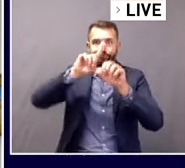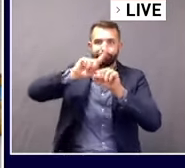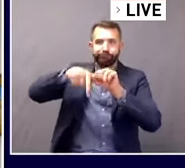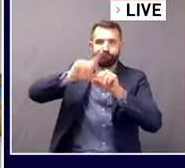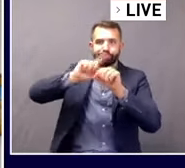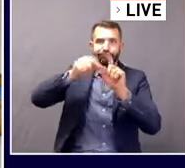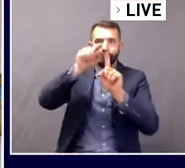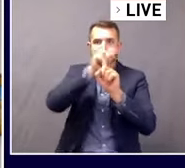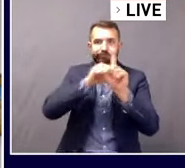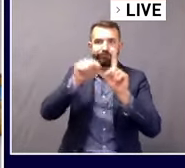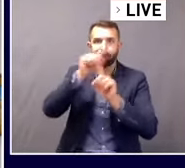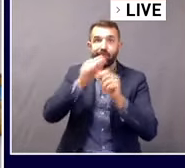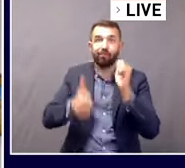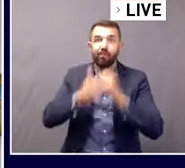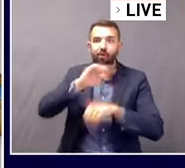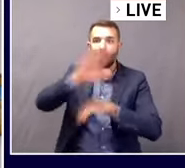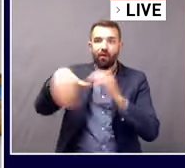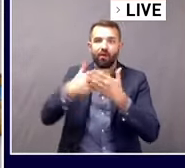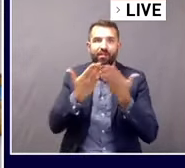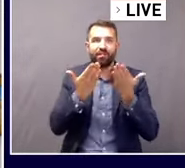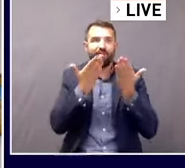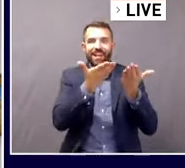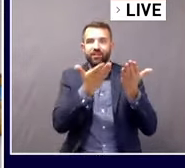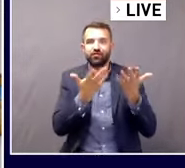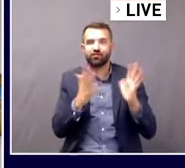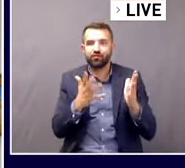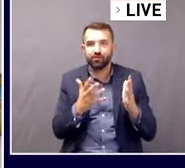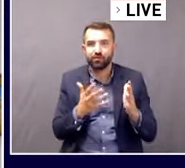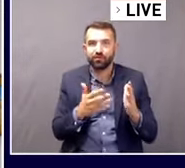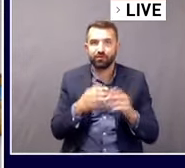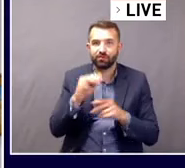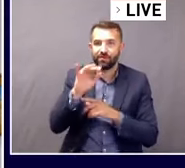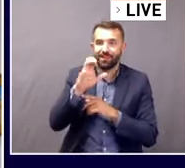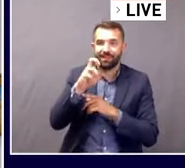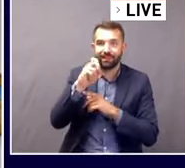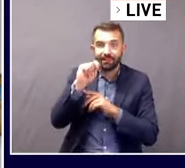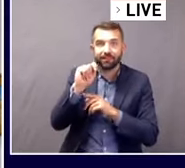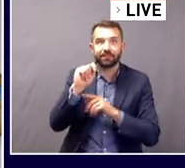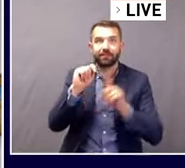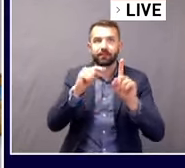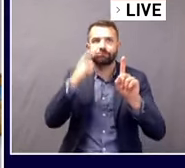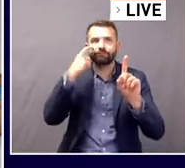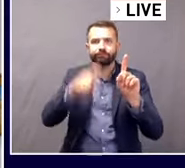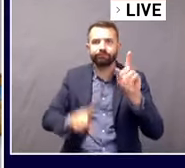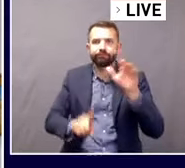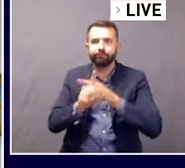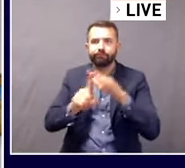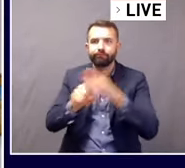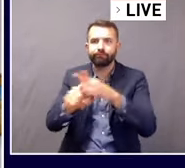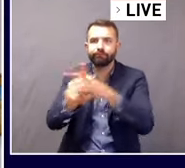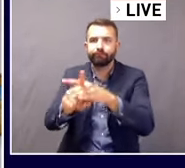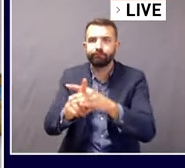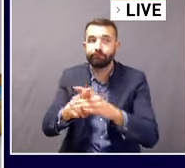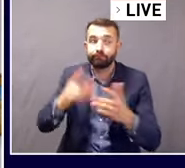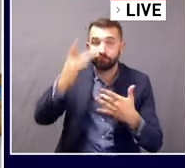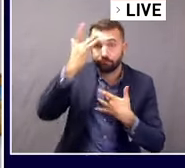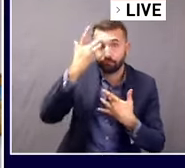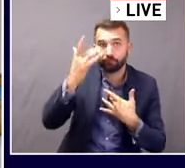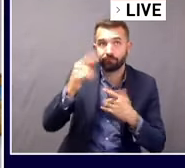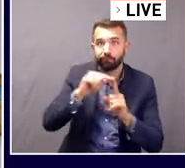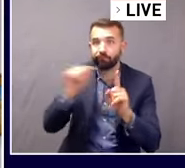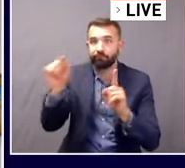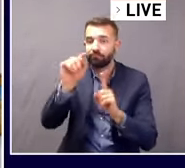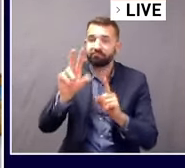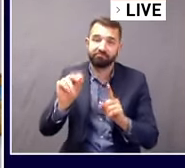Millinocket area. It's not one that we saw any epidemiological signs of spreading beyond the Millinocket area into